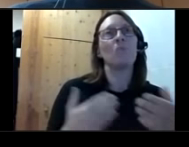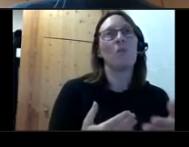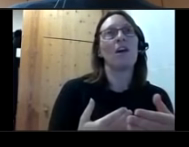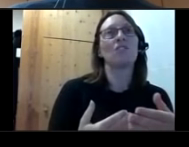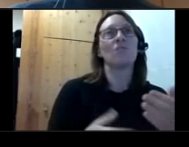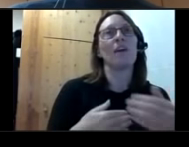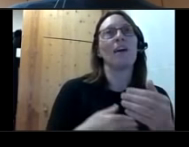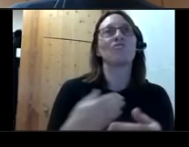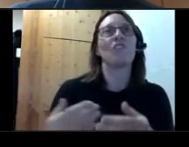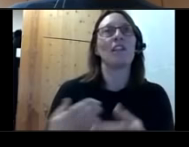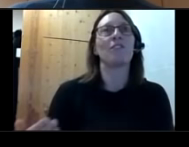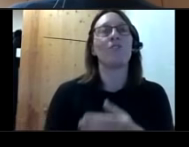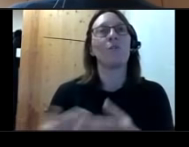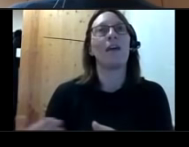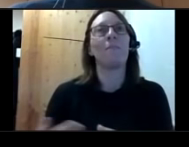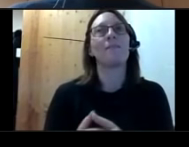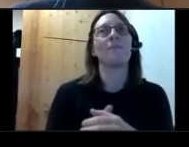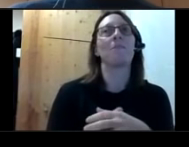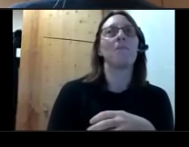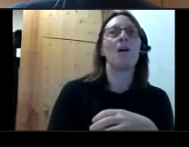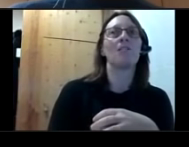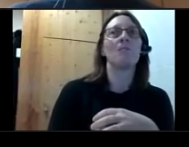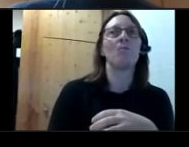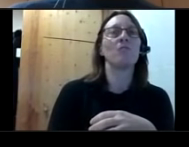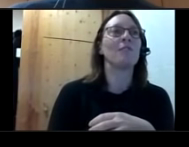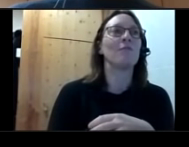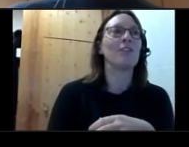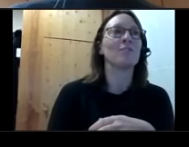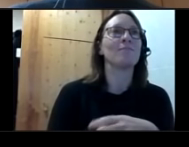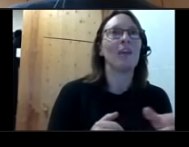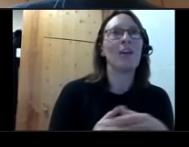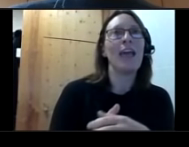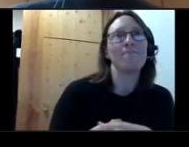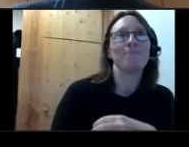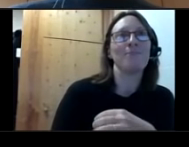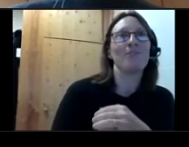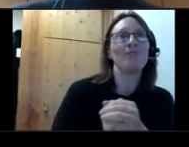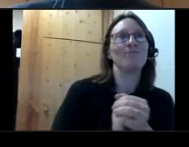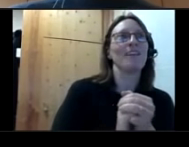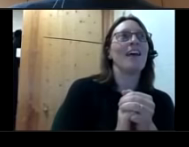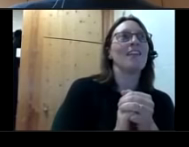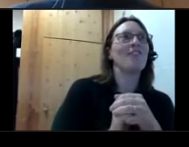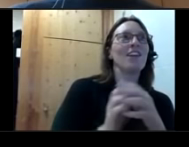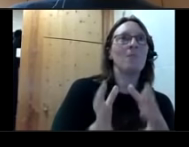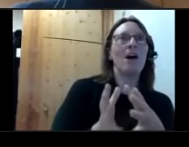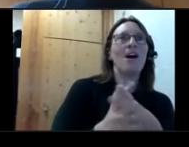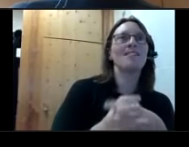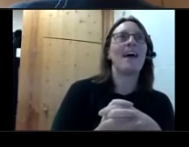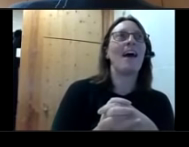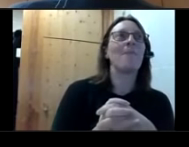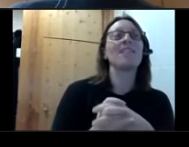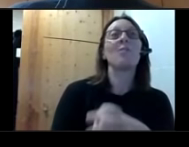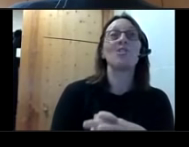can do and what they can't do without struggling through and missing parts of important information. Okay. Moving on. So the final